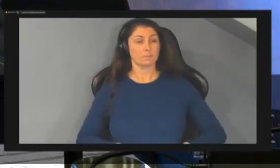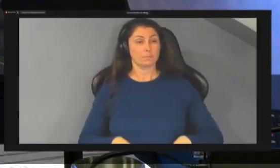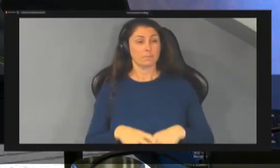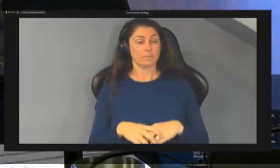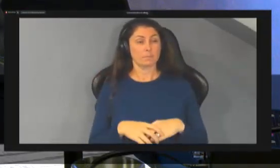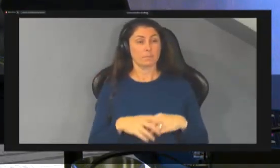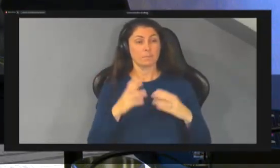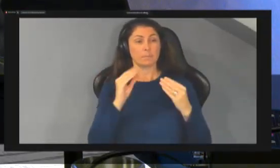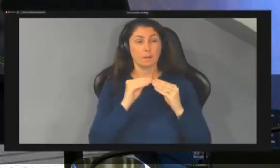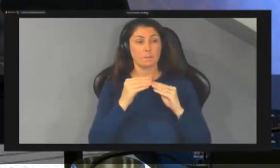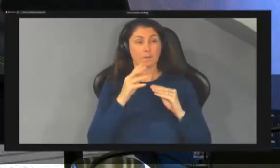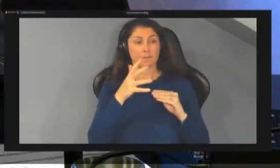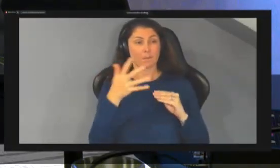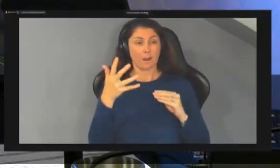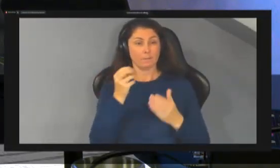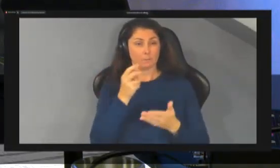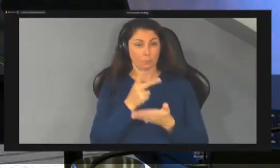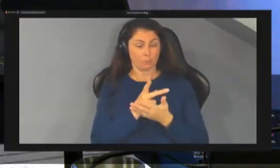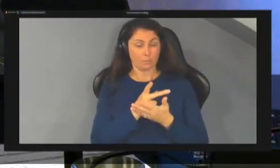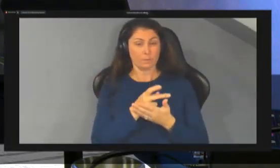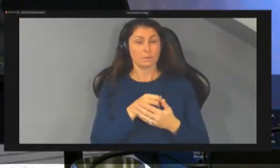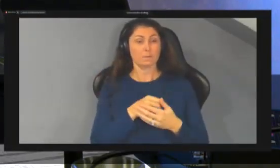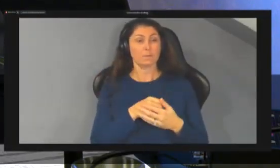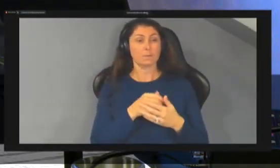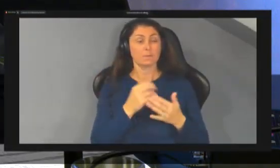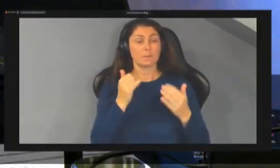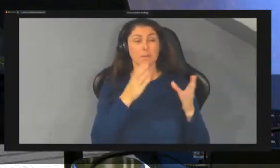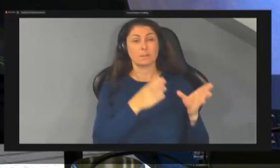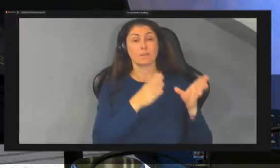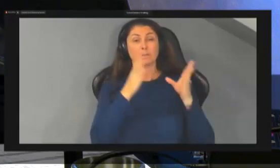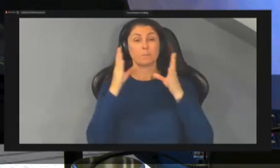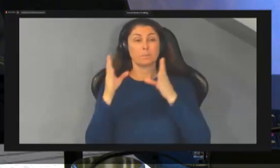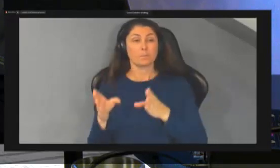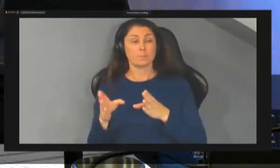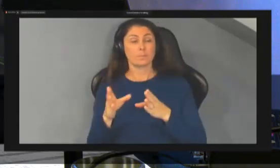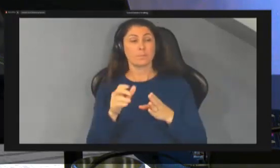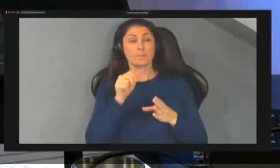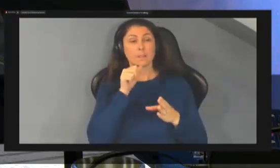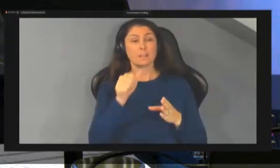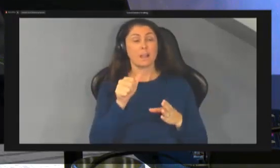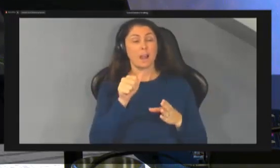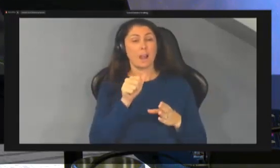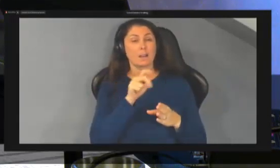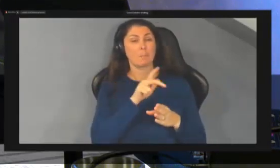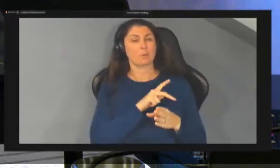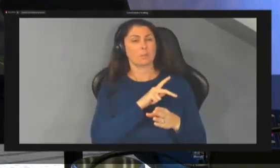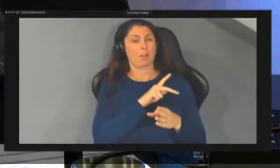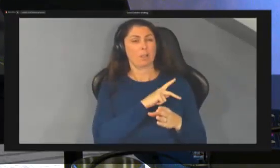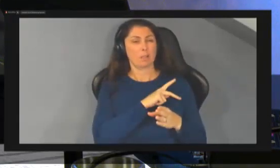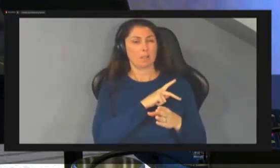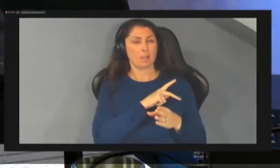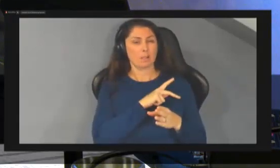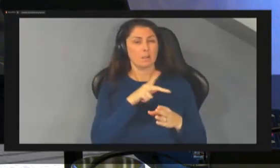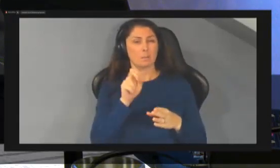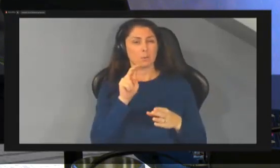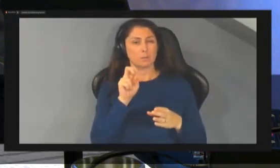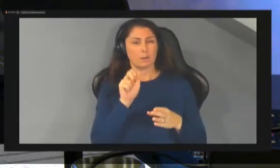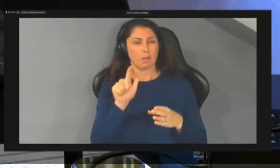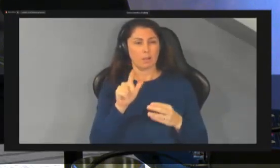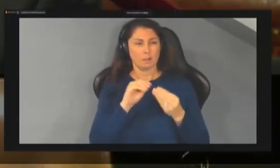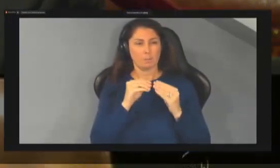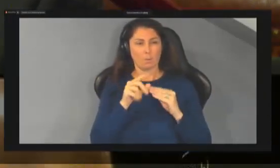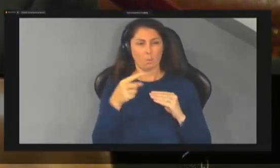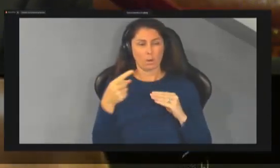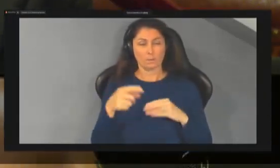Operating amendment number five has been approved. We'll now move on to the non-personnel amendments. Number one.